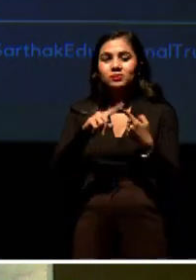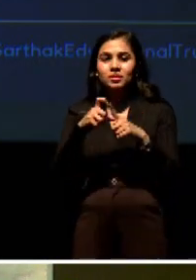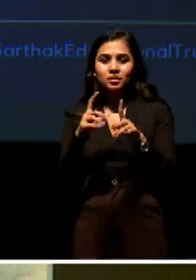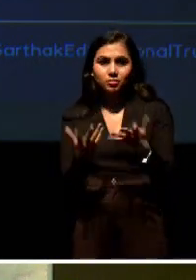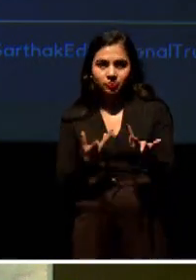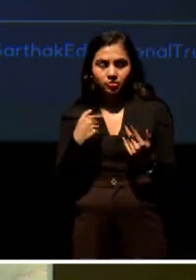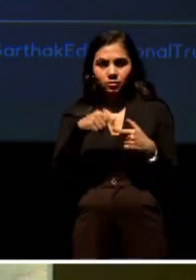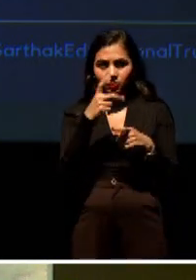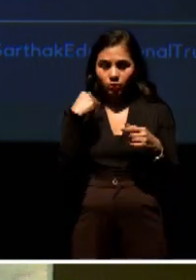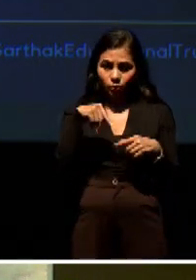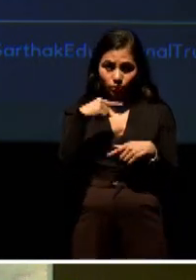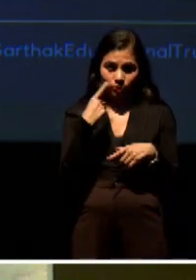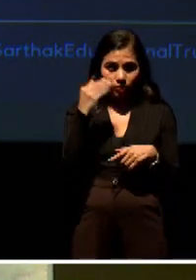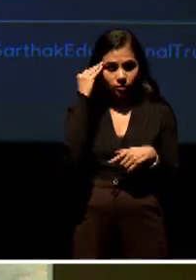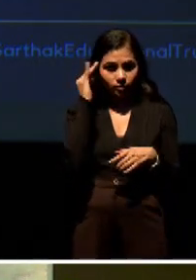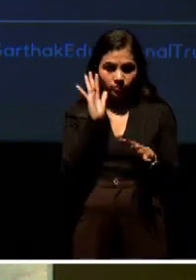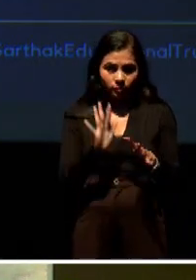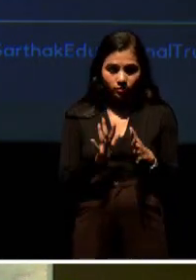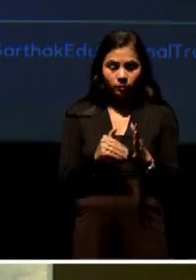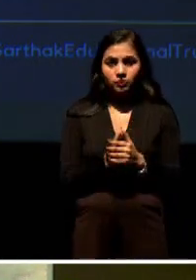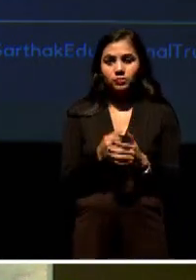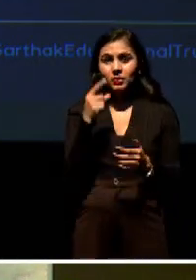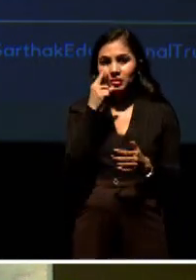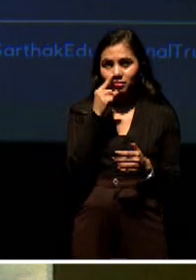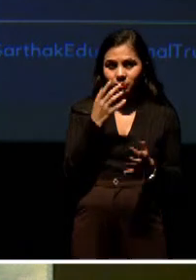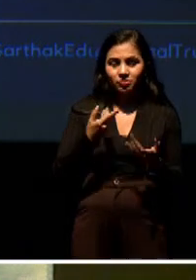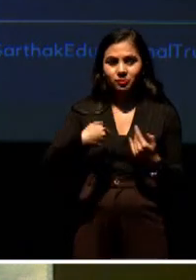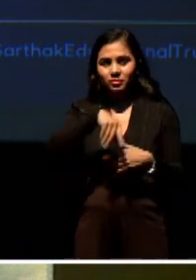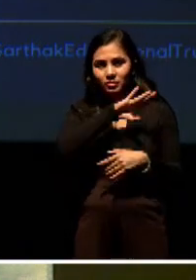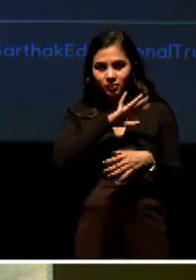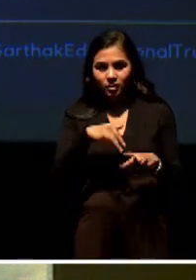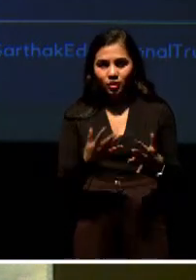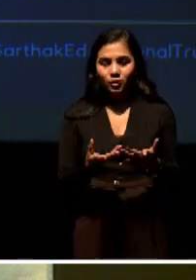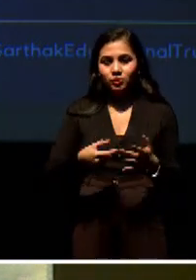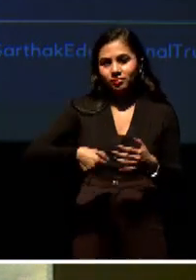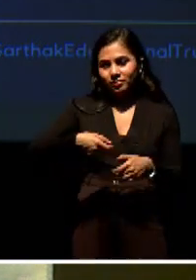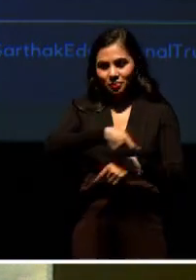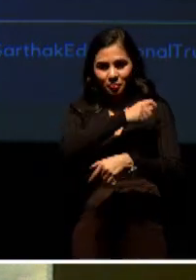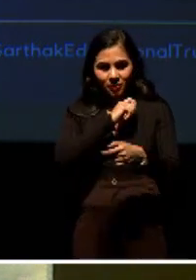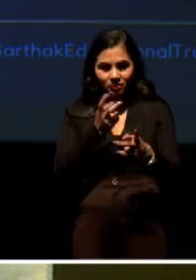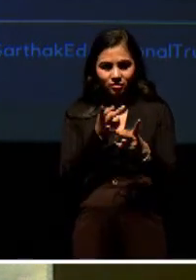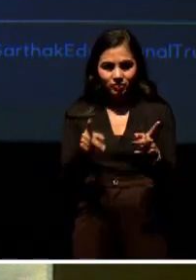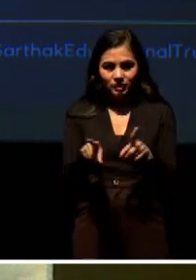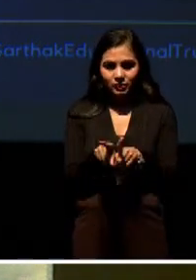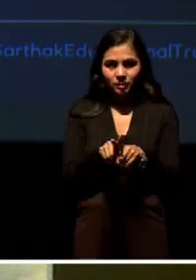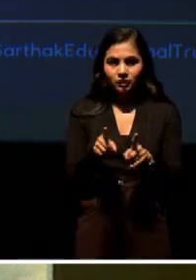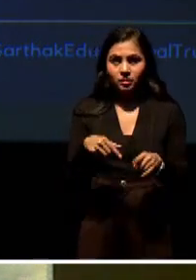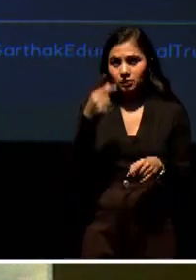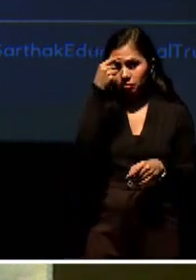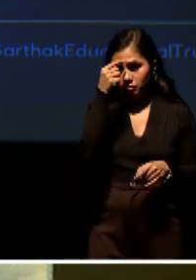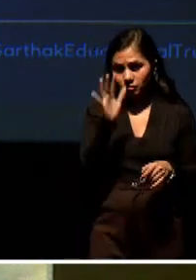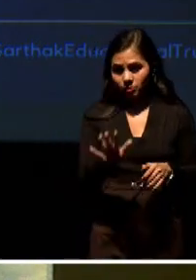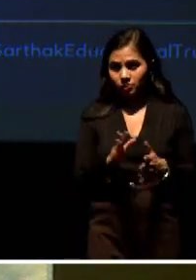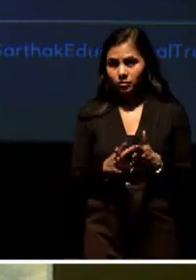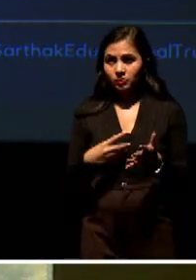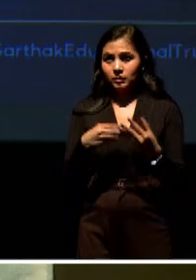of the old polio thing, the women wearing sari and wearing calipers was a big, big issue. So I'll just